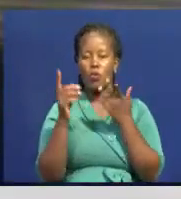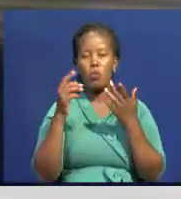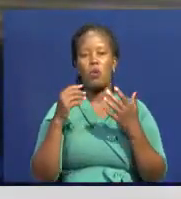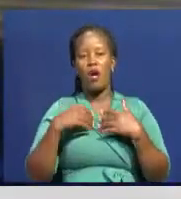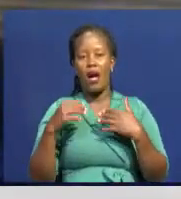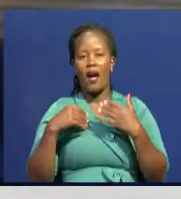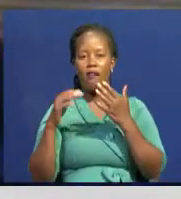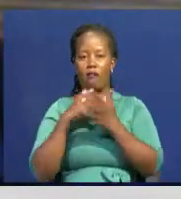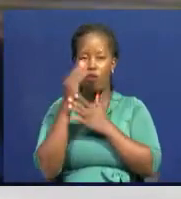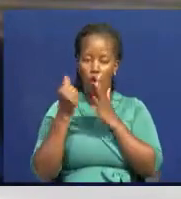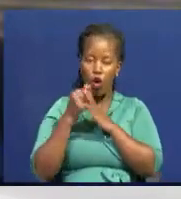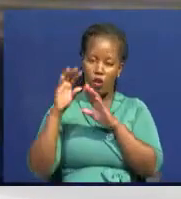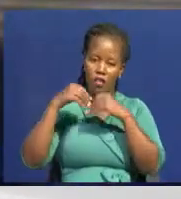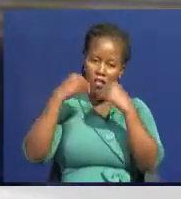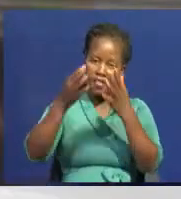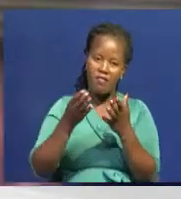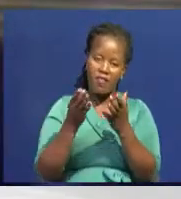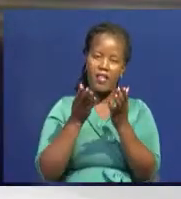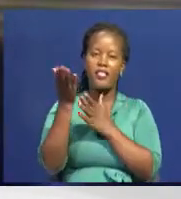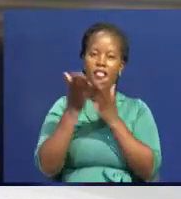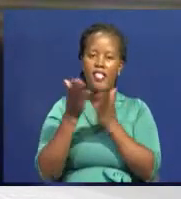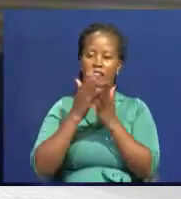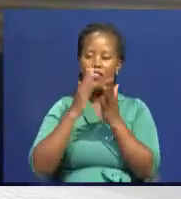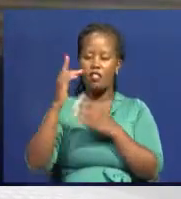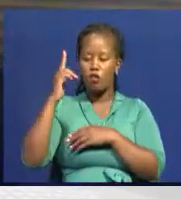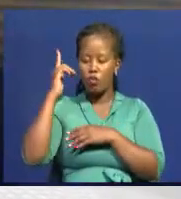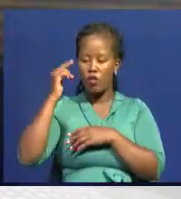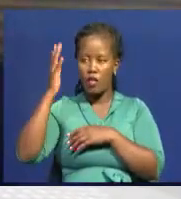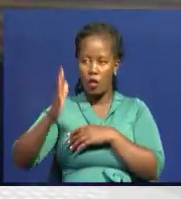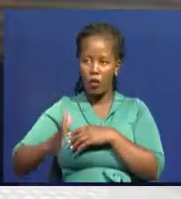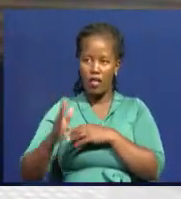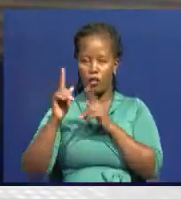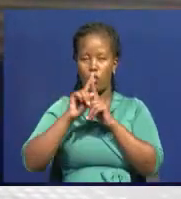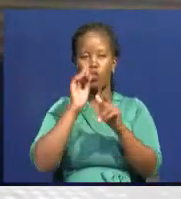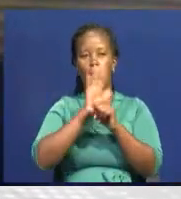hand their services to the lawyer, to the valuer, and so on and so forth.